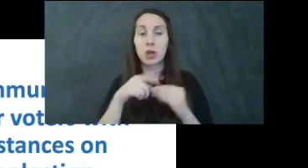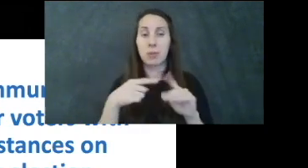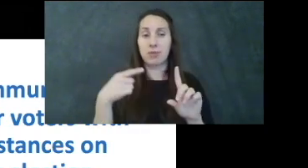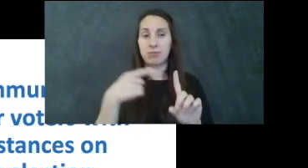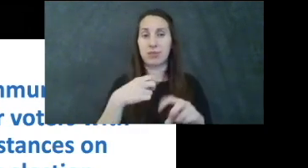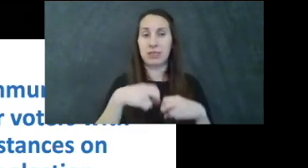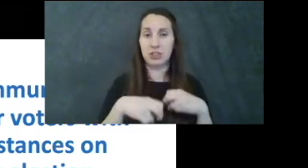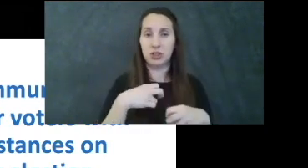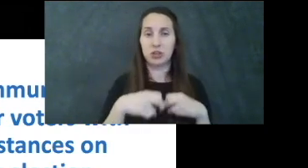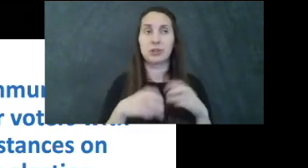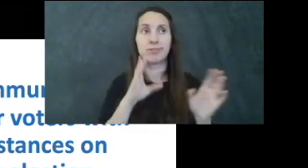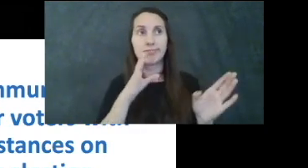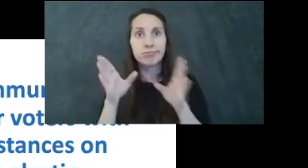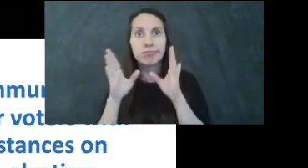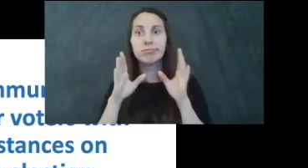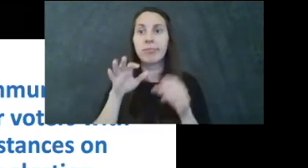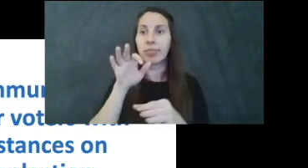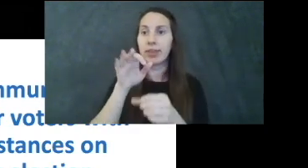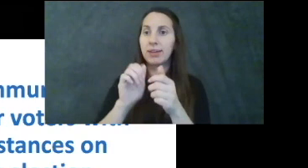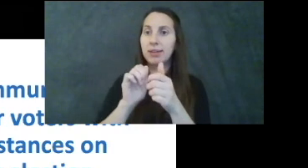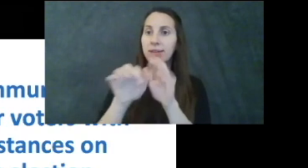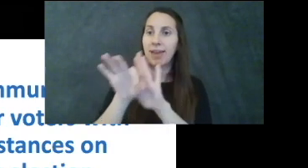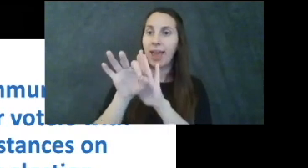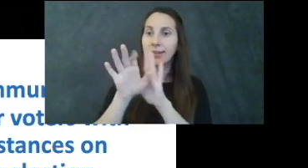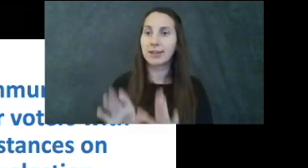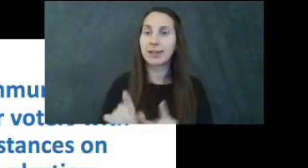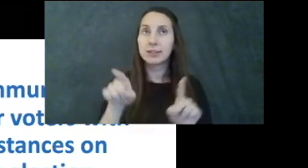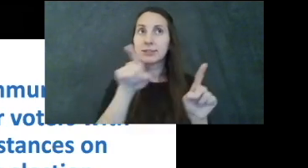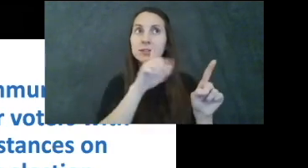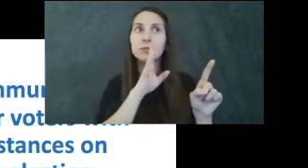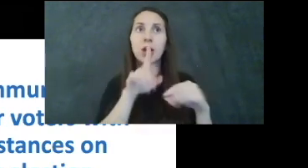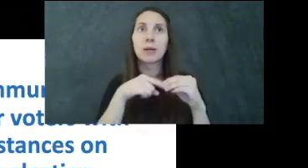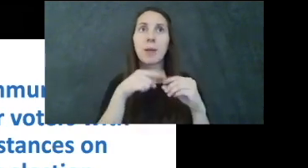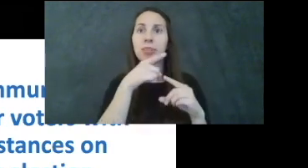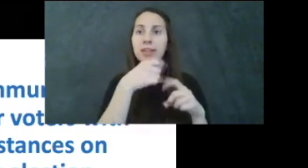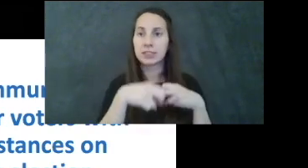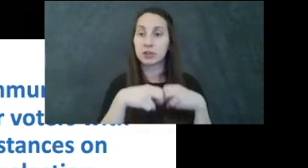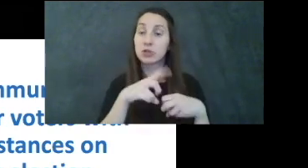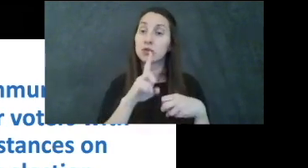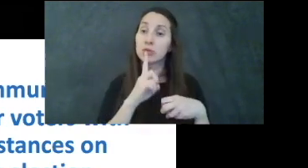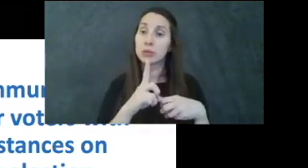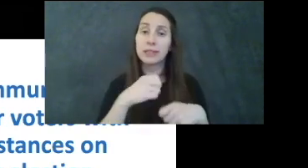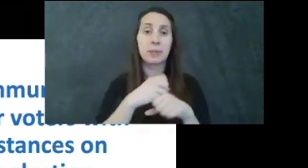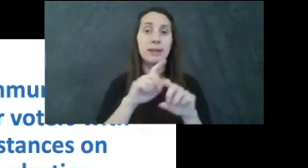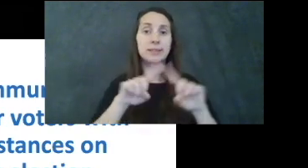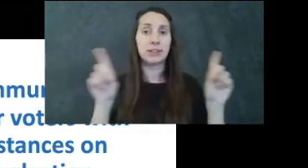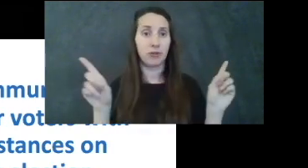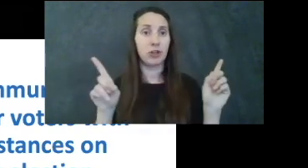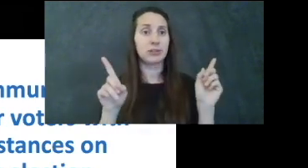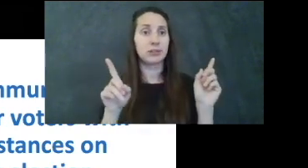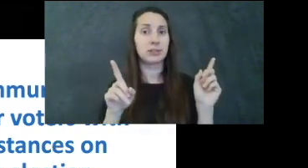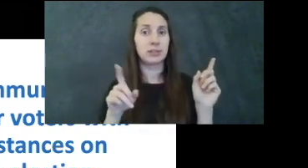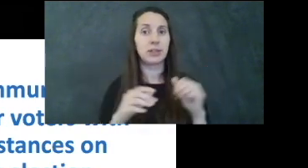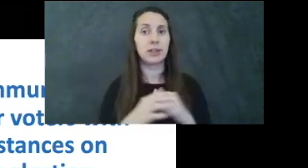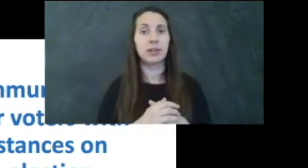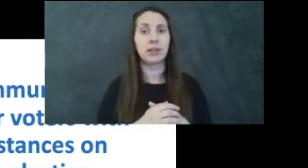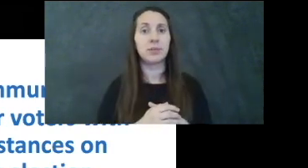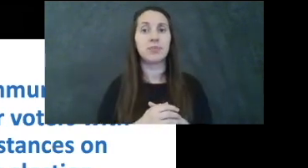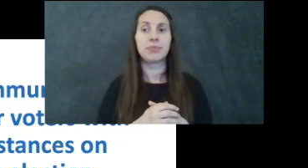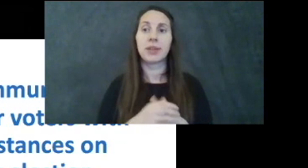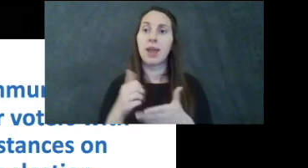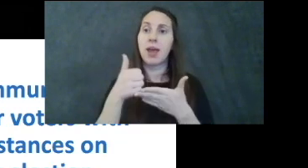candidates talking about these issues makes the difference. It increases the salience of these issues as well as gaining